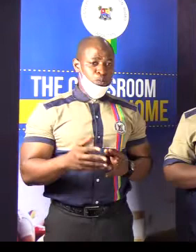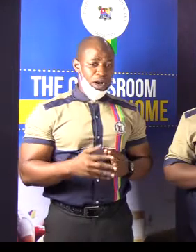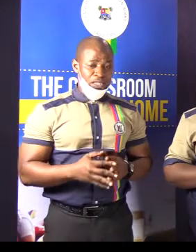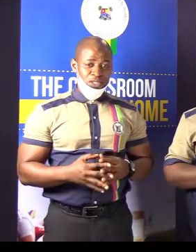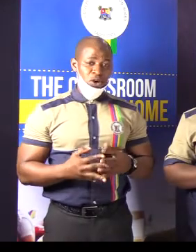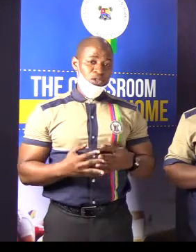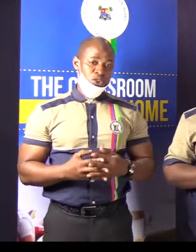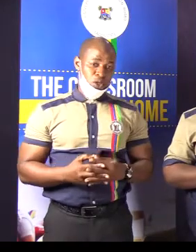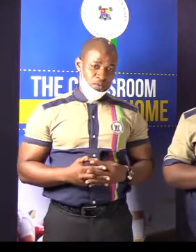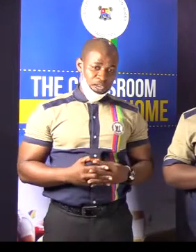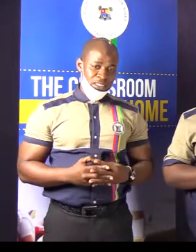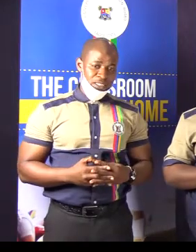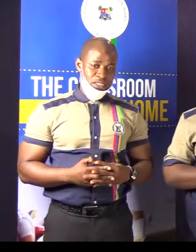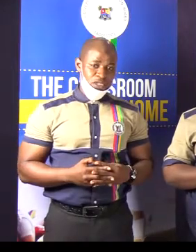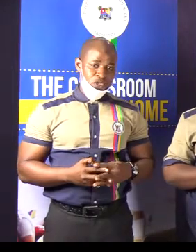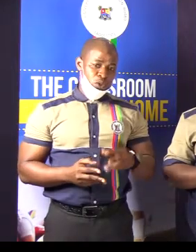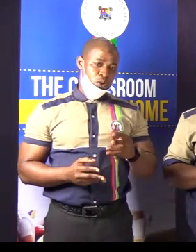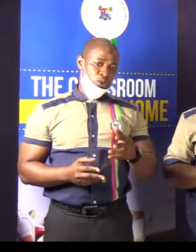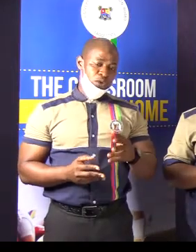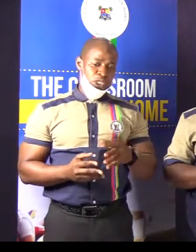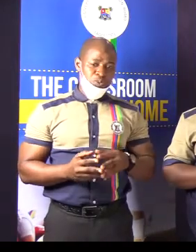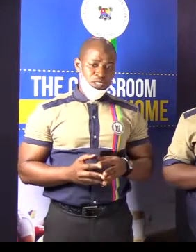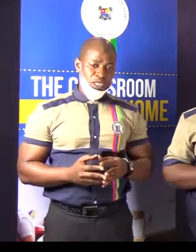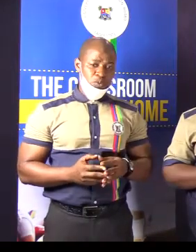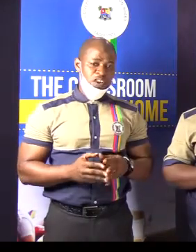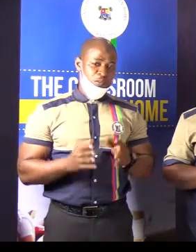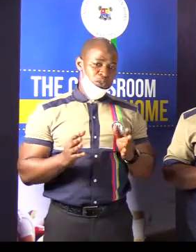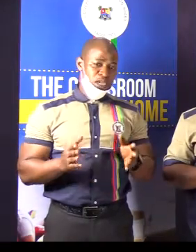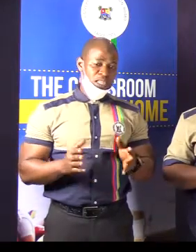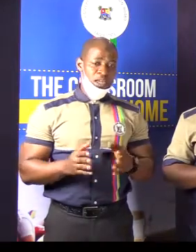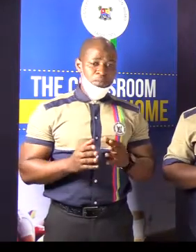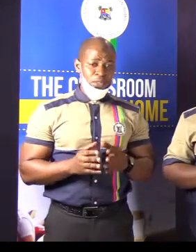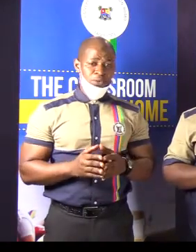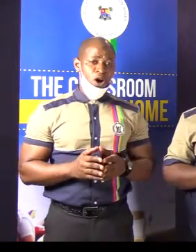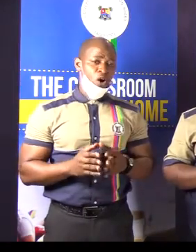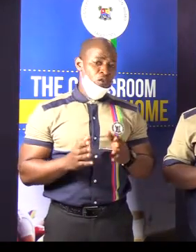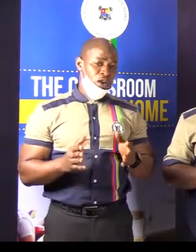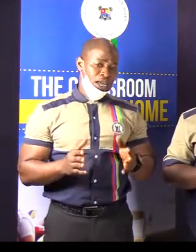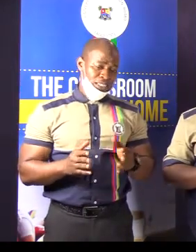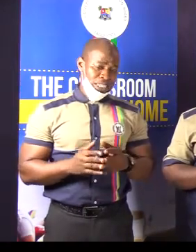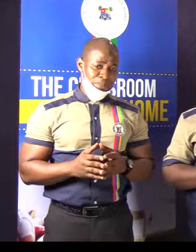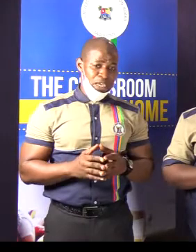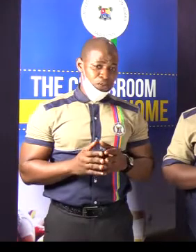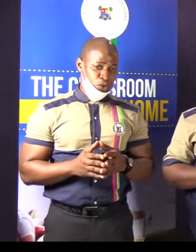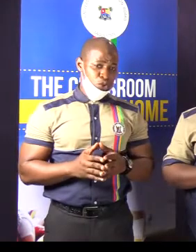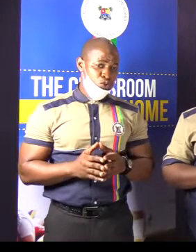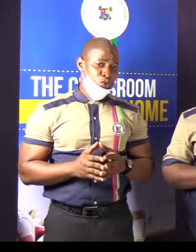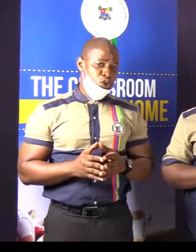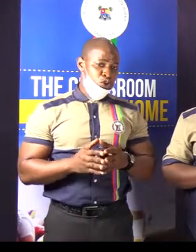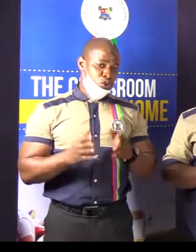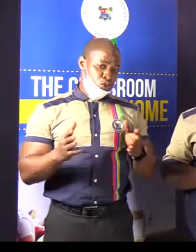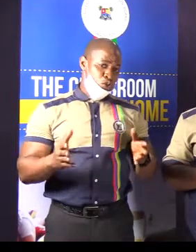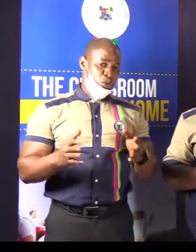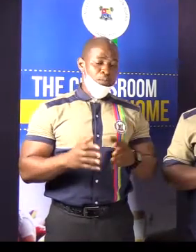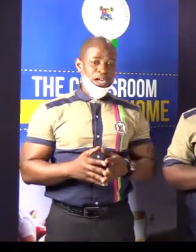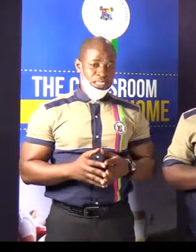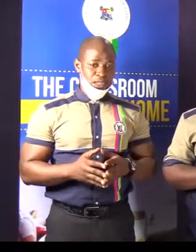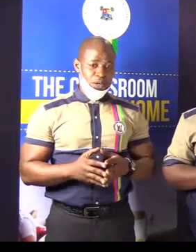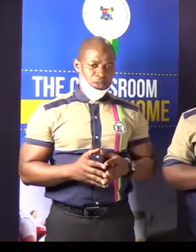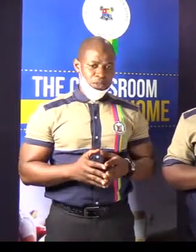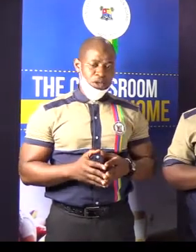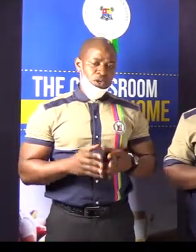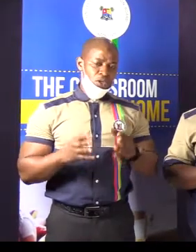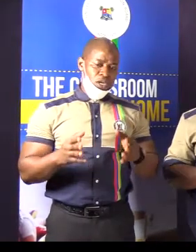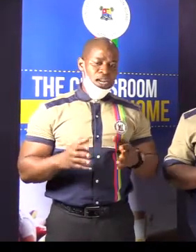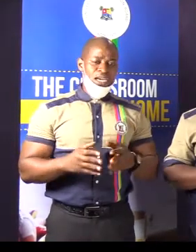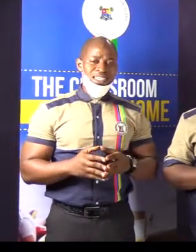you need to practice all that you have learned. So for this reason, we have put together a plethora of online assessments for you to practice